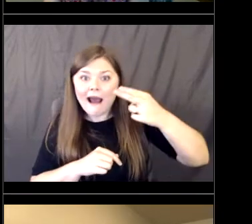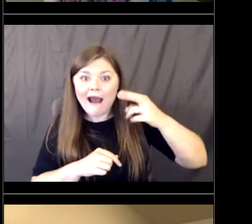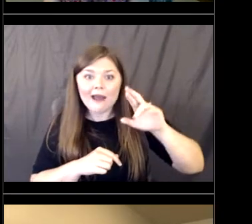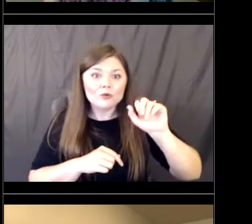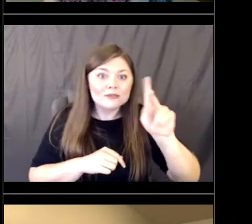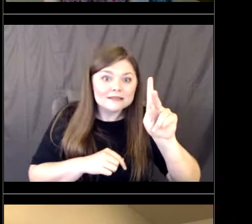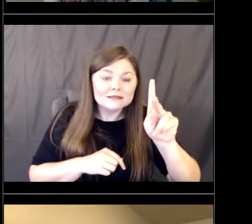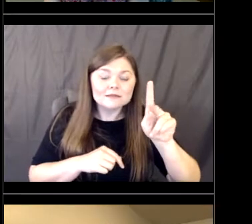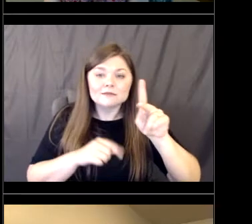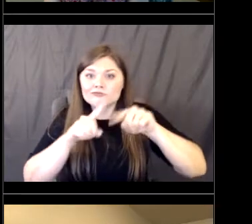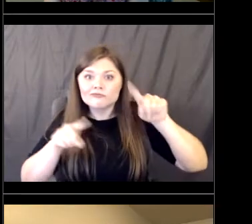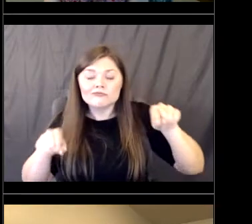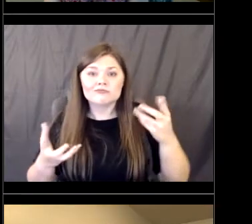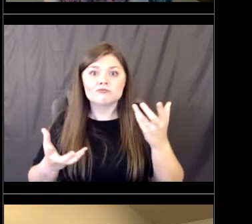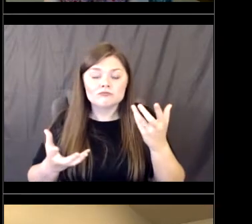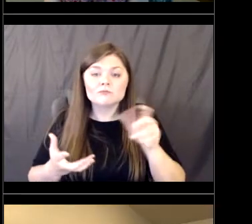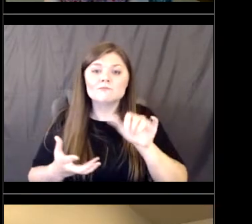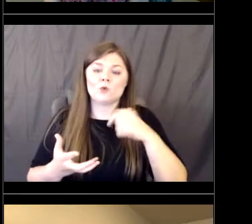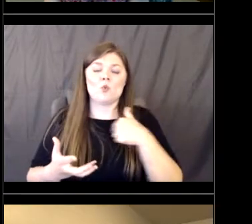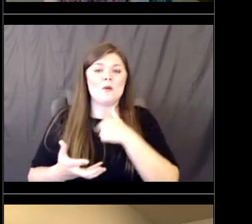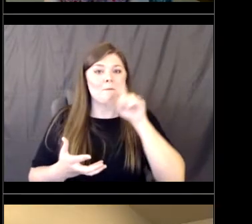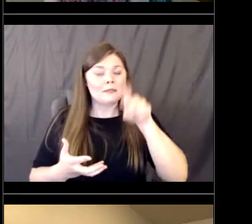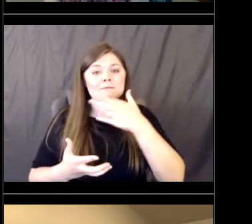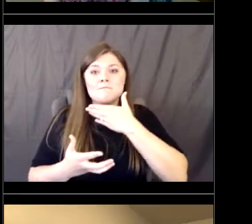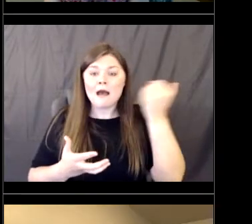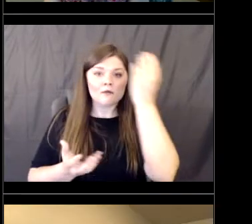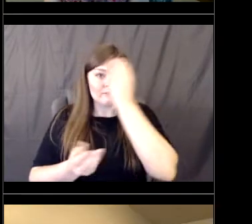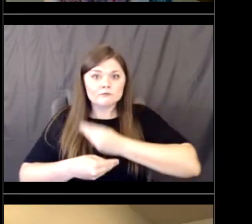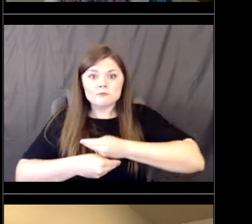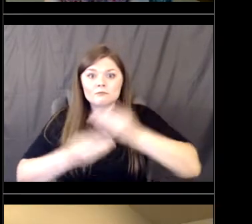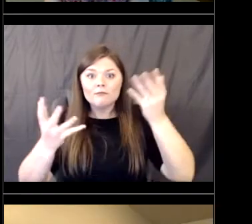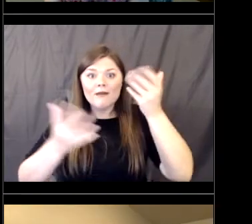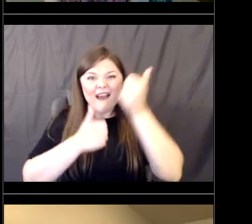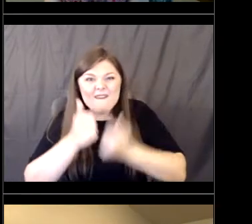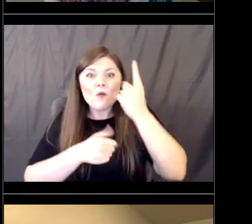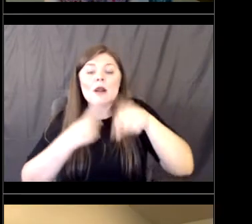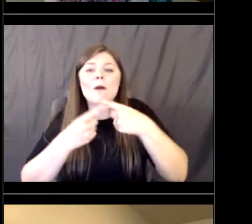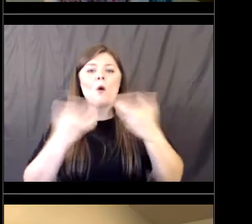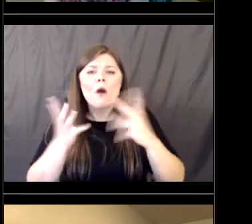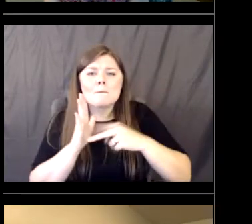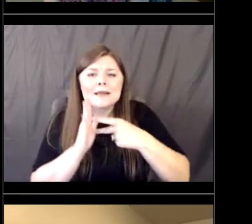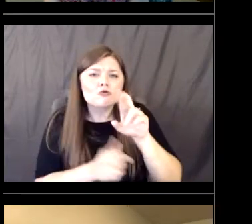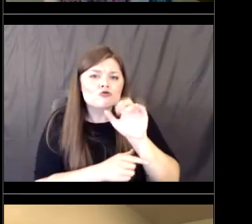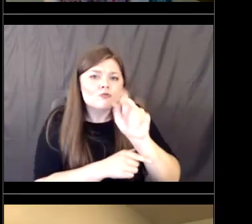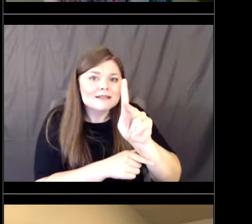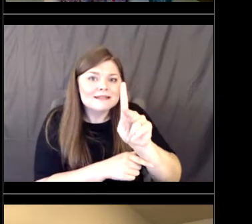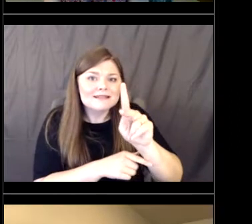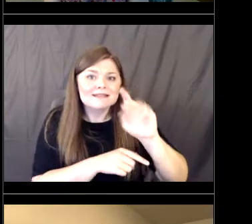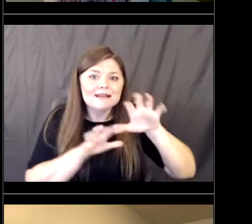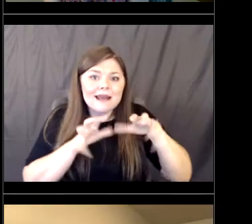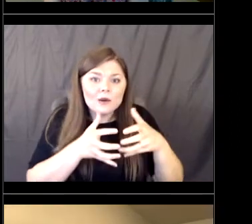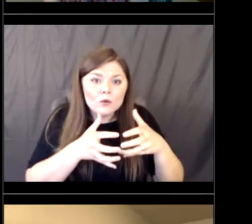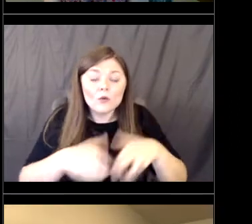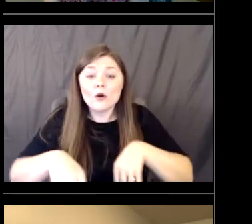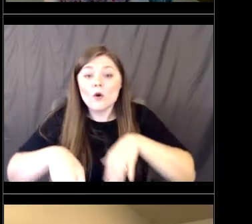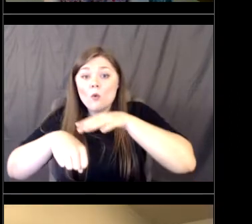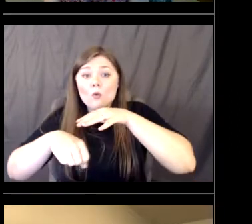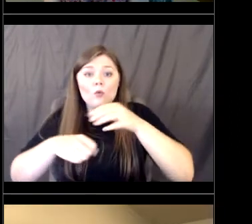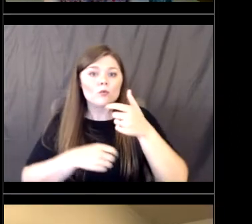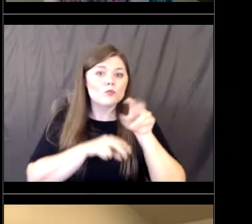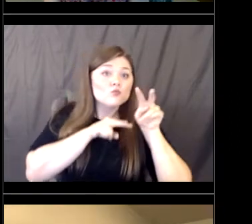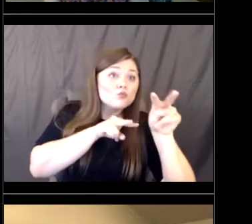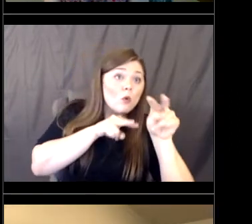so we think we need to better educate everyone about risk categories and tornado watches and tornado warnings. We had a couple people